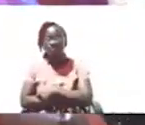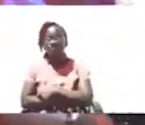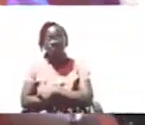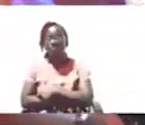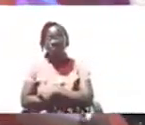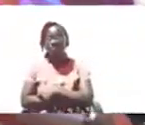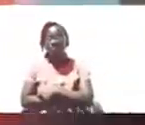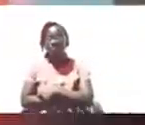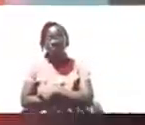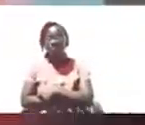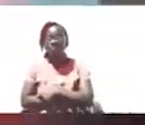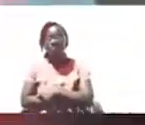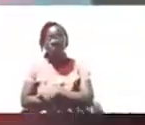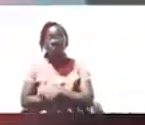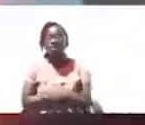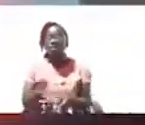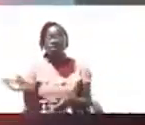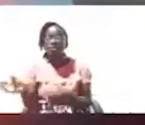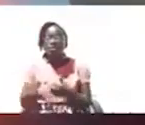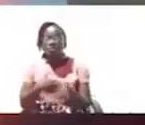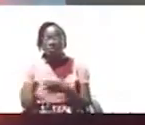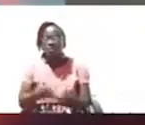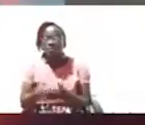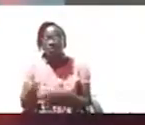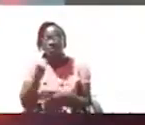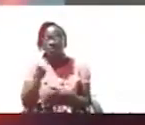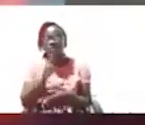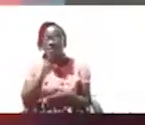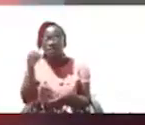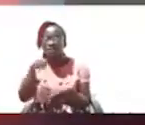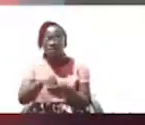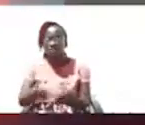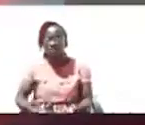of salvation for you. Wherever you struggle,